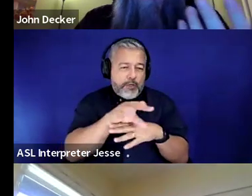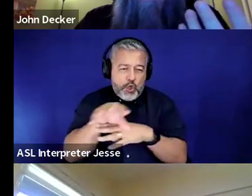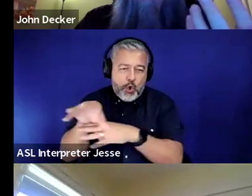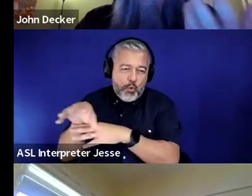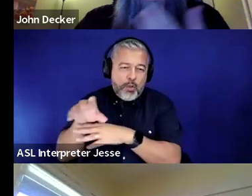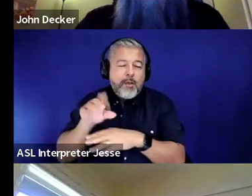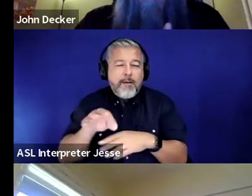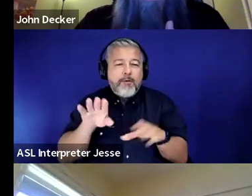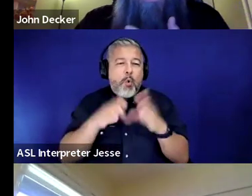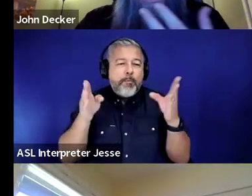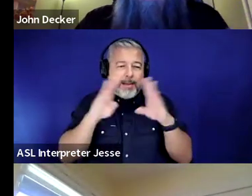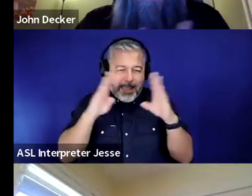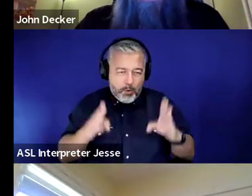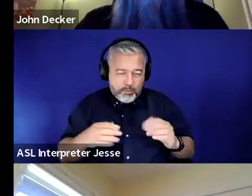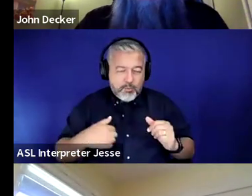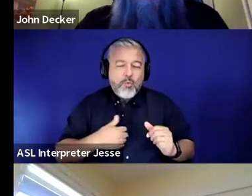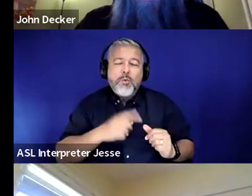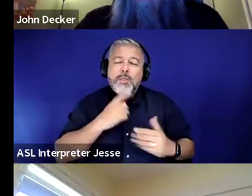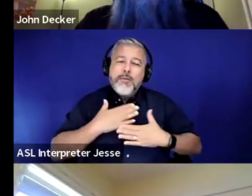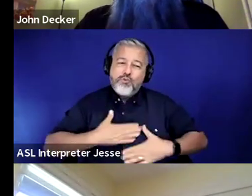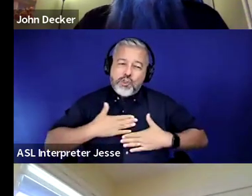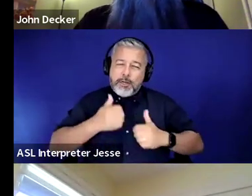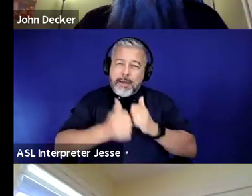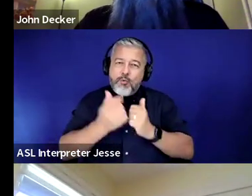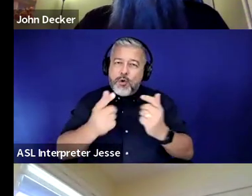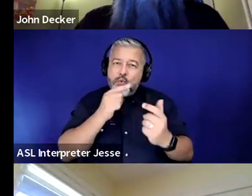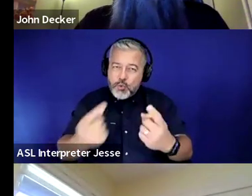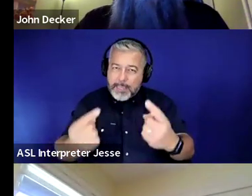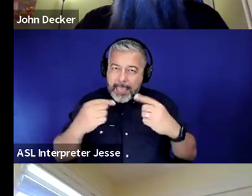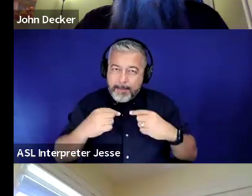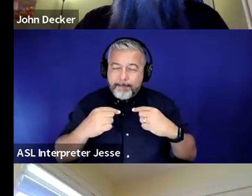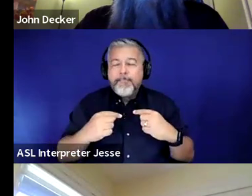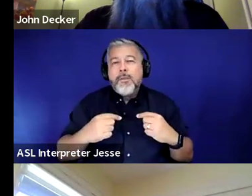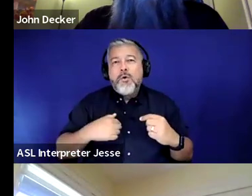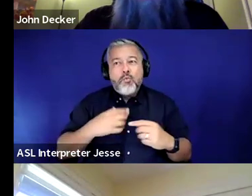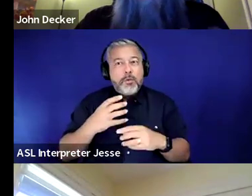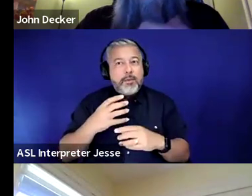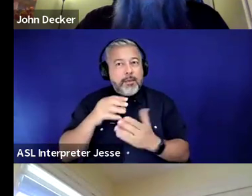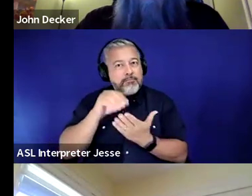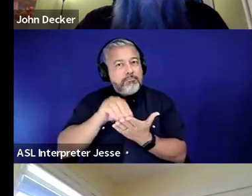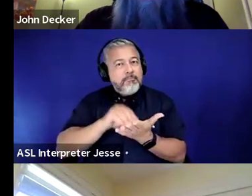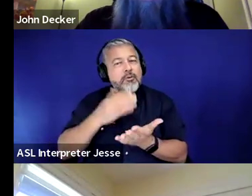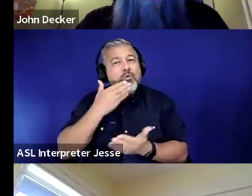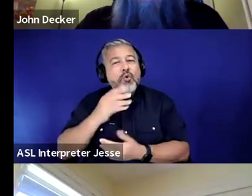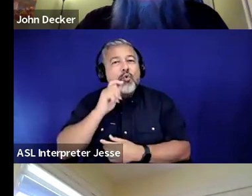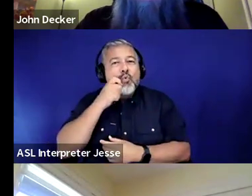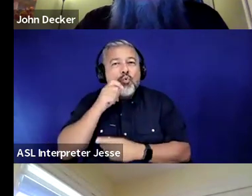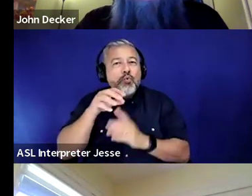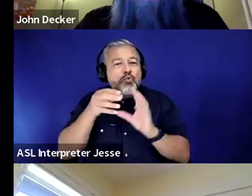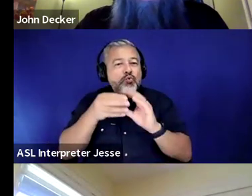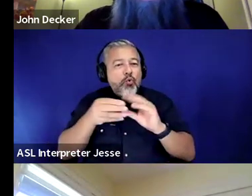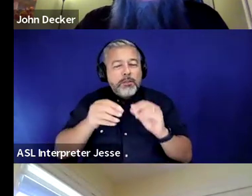house. I will just say we really appreciated, as I said, everyone coming in. We got some really cool stories. Shauna, she was able to share